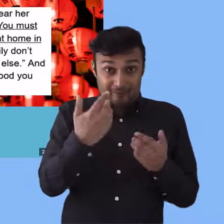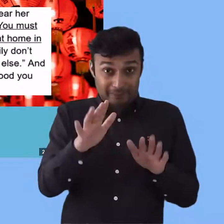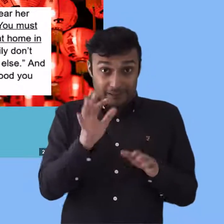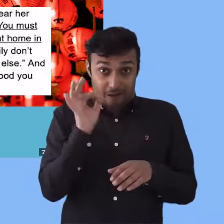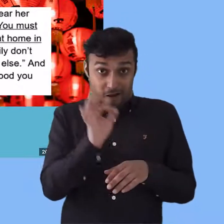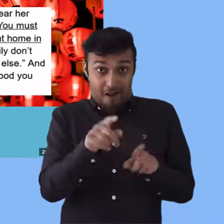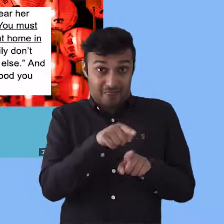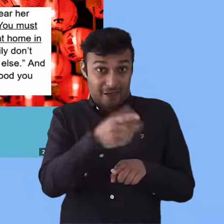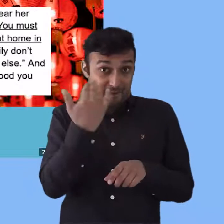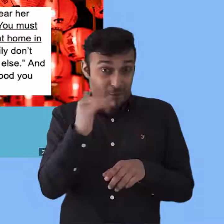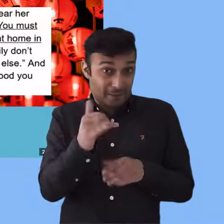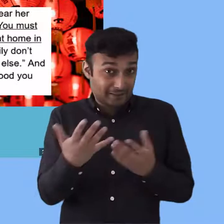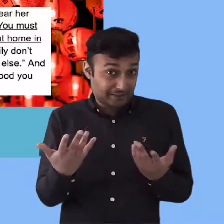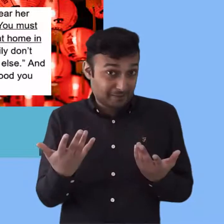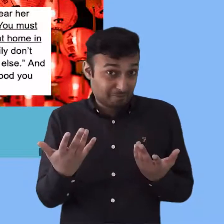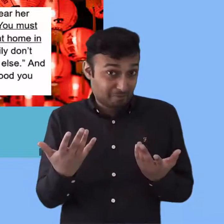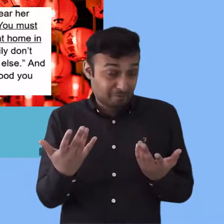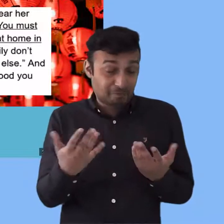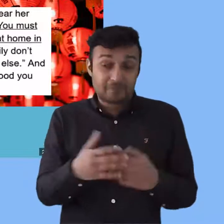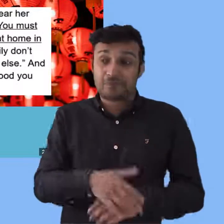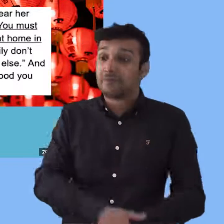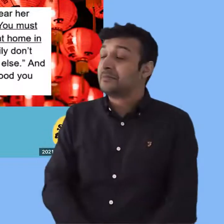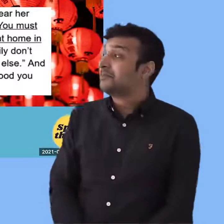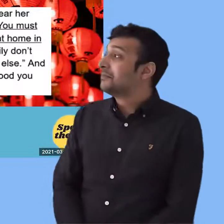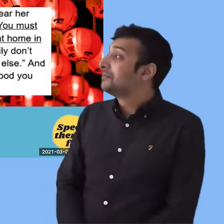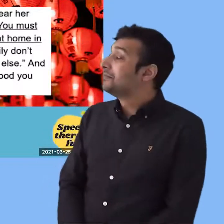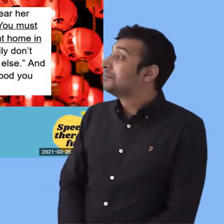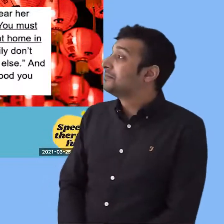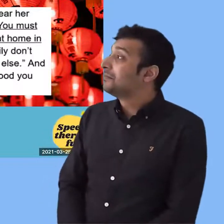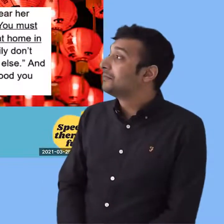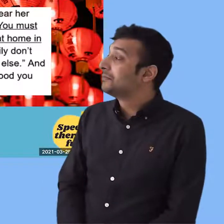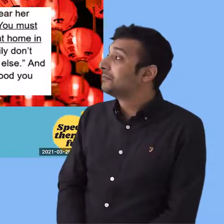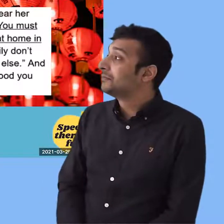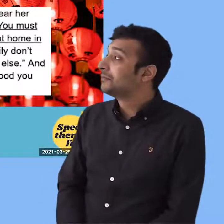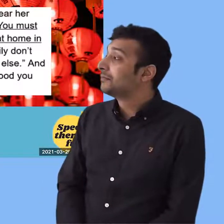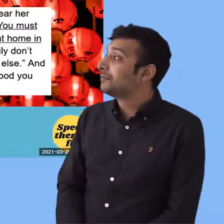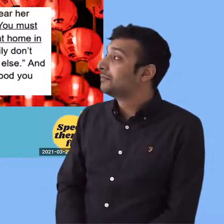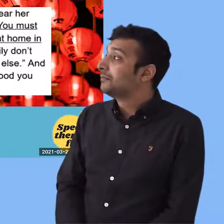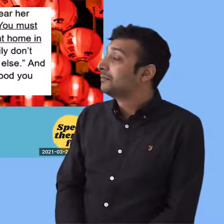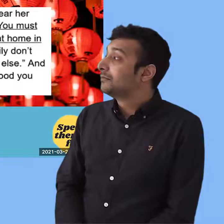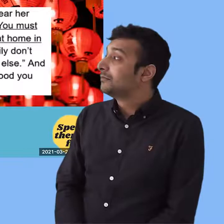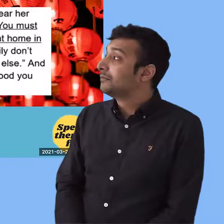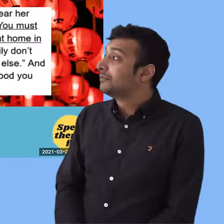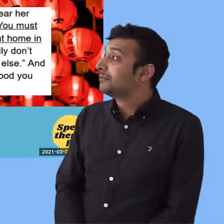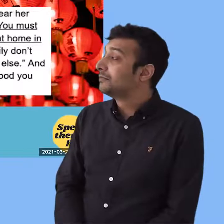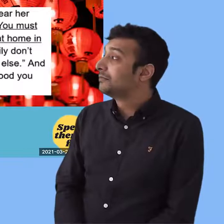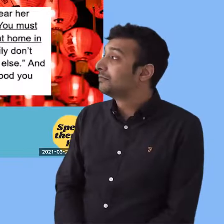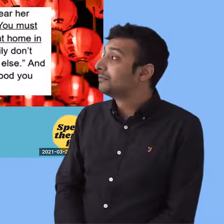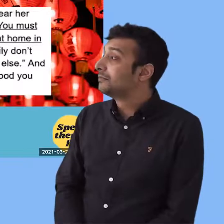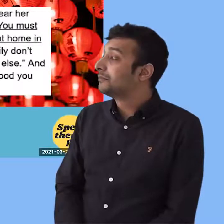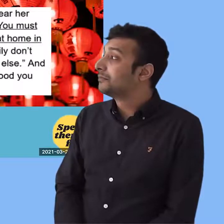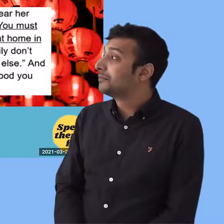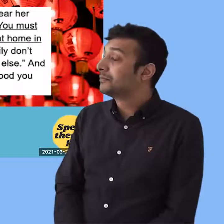before? Let's have a think. But in this case, I'll just actually read it. The poor